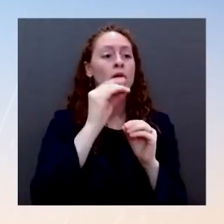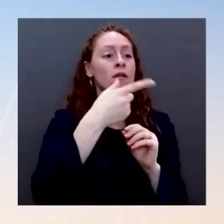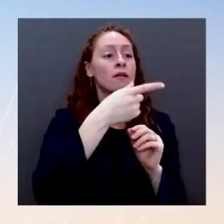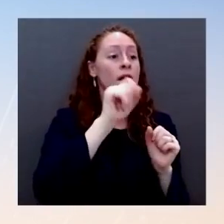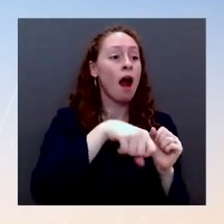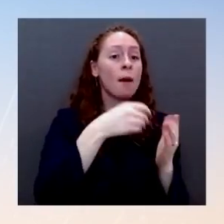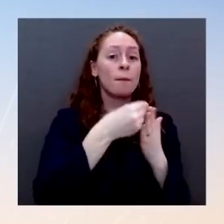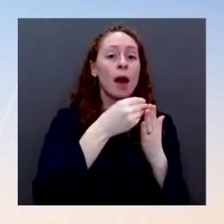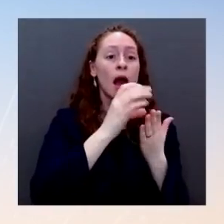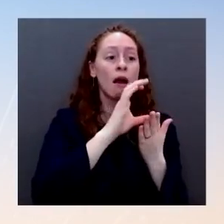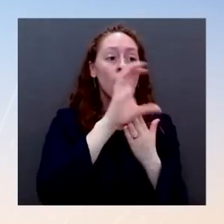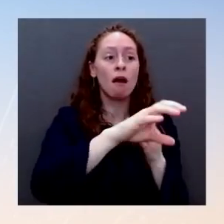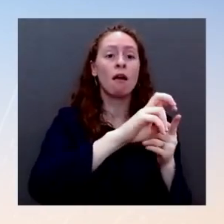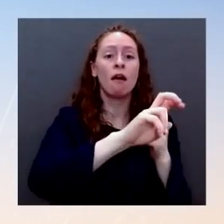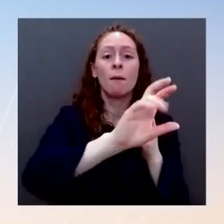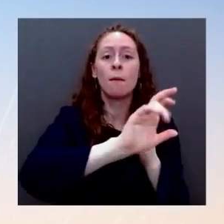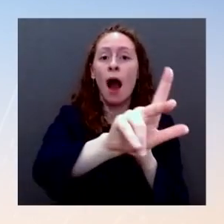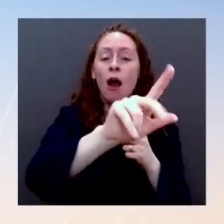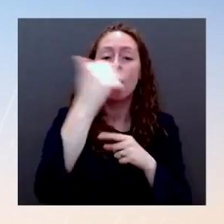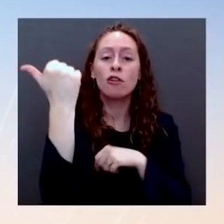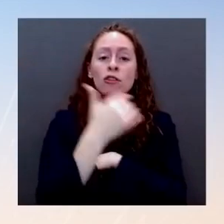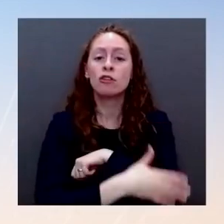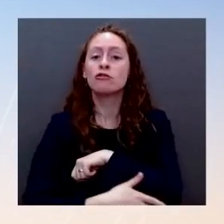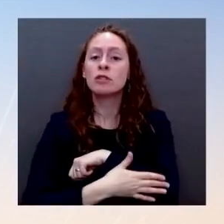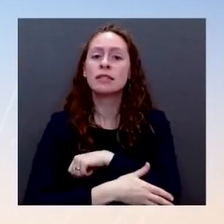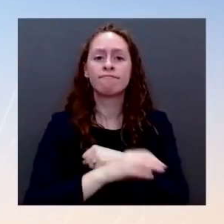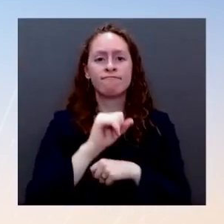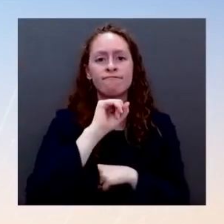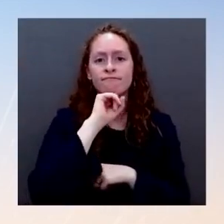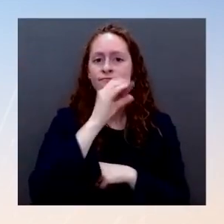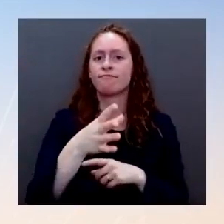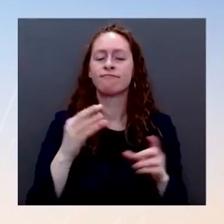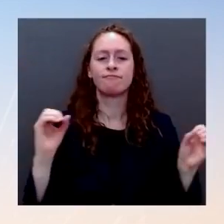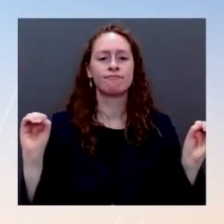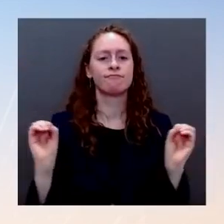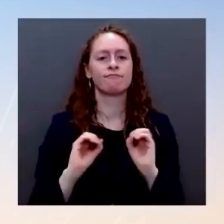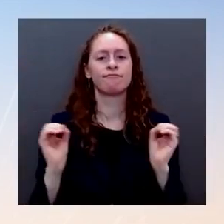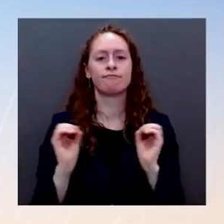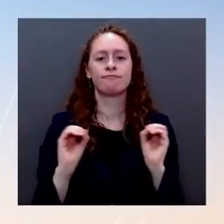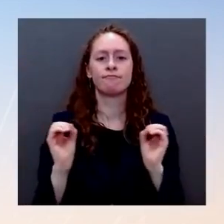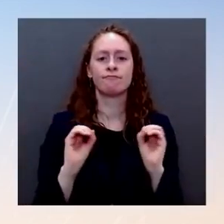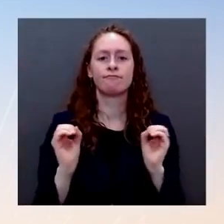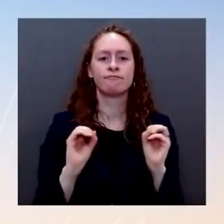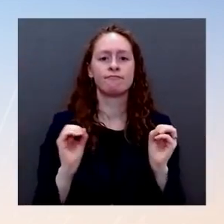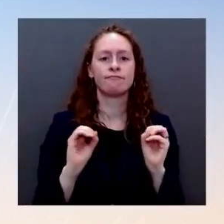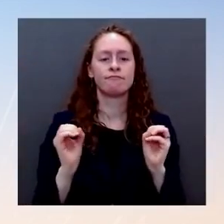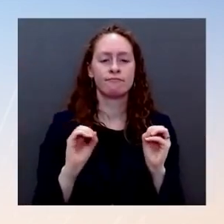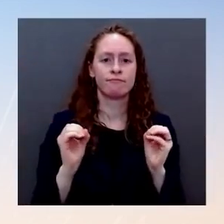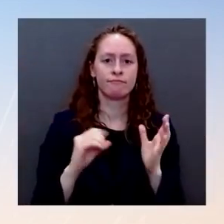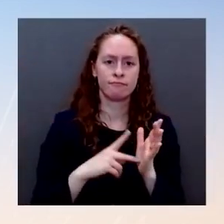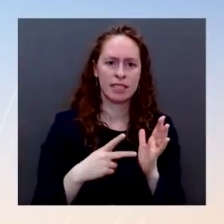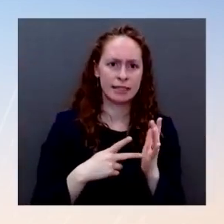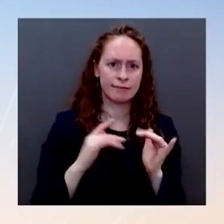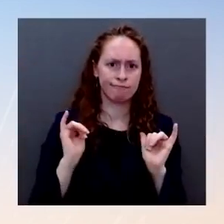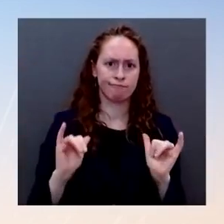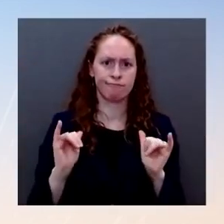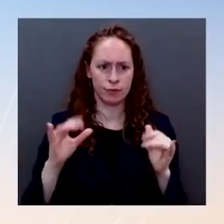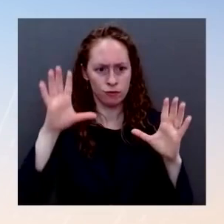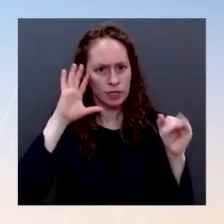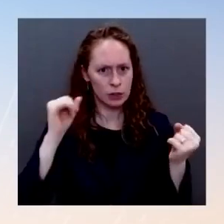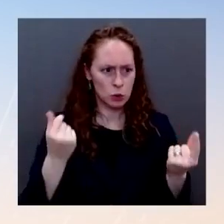provisions unduly impair the ability of the executive branch to determine when and where to prosecute Guantanamo Bay detainees. In